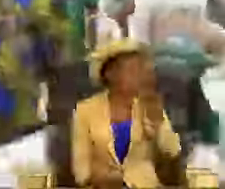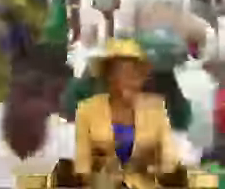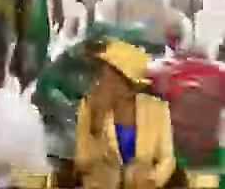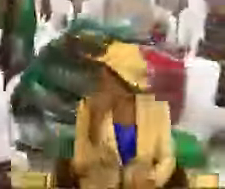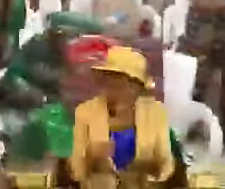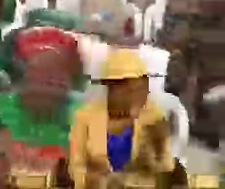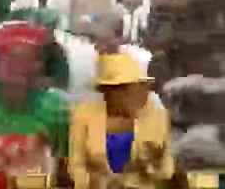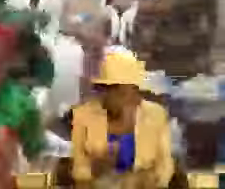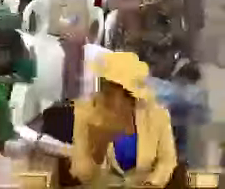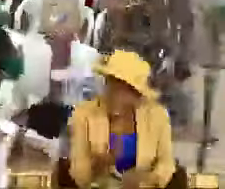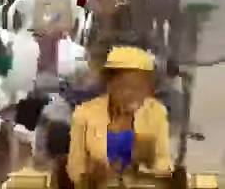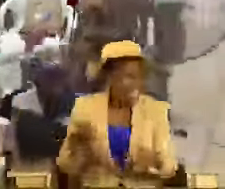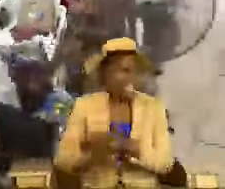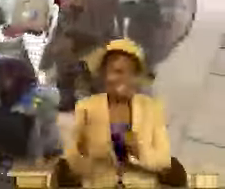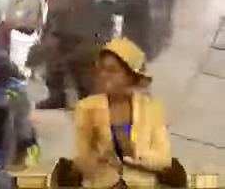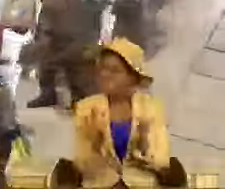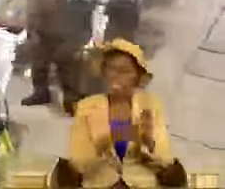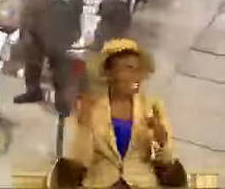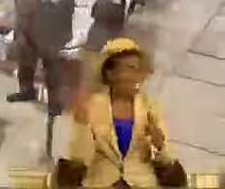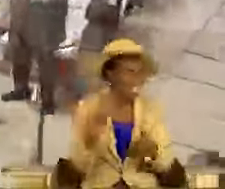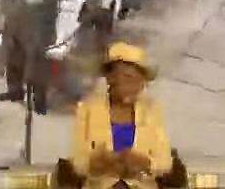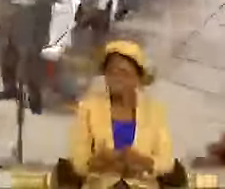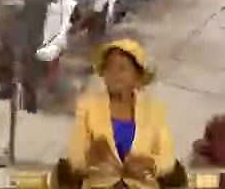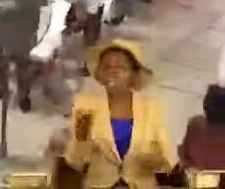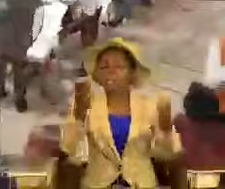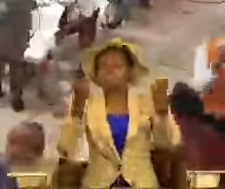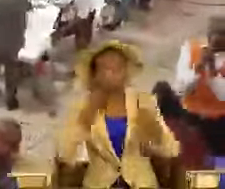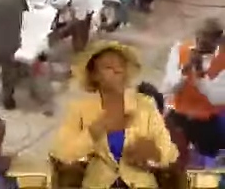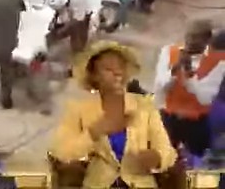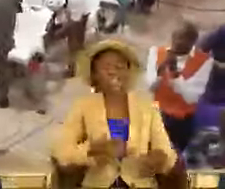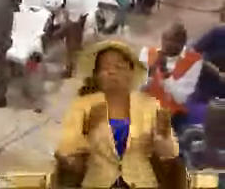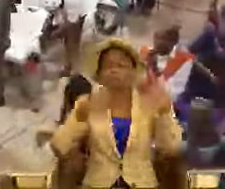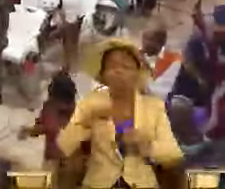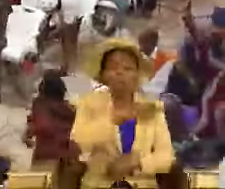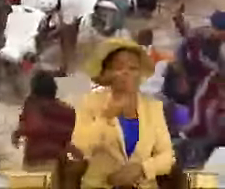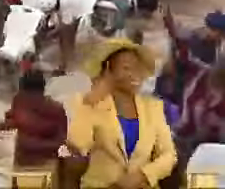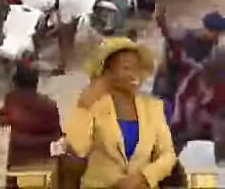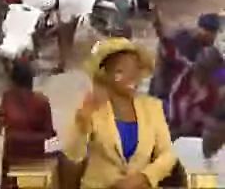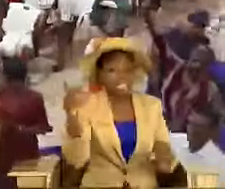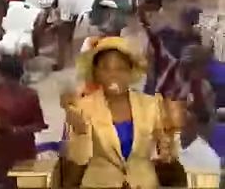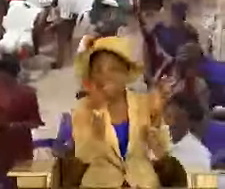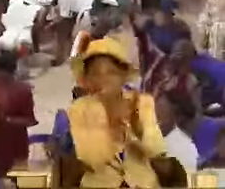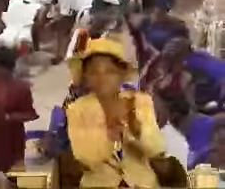fire in the name of Jesus